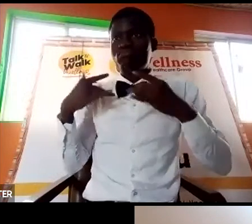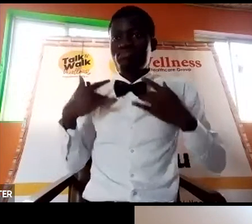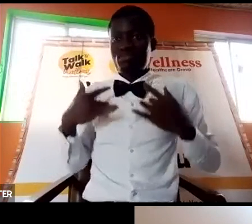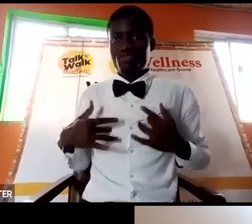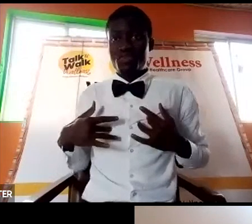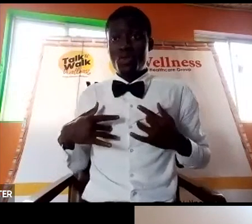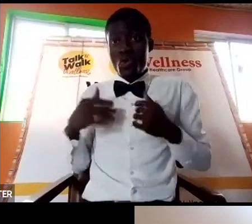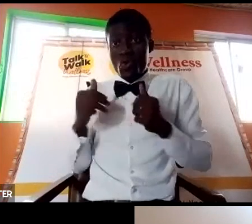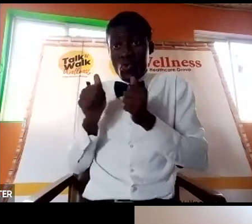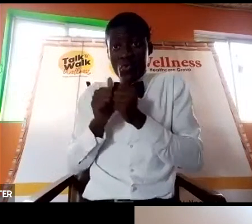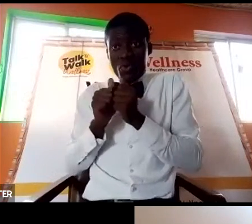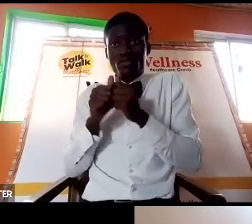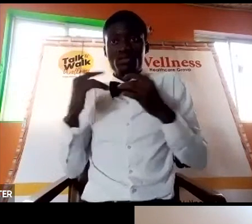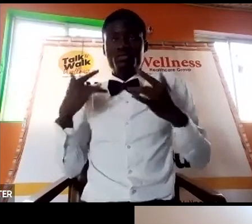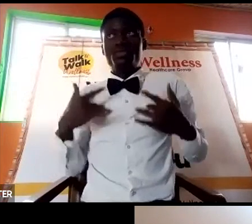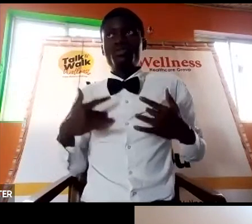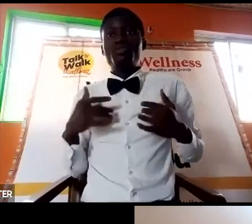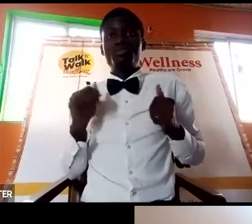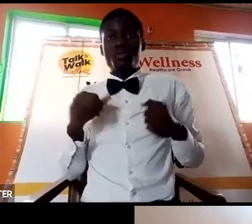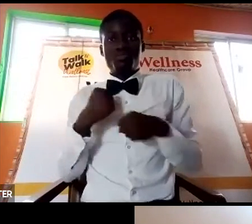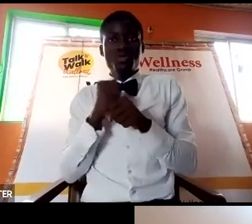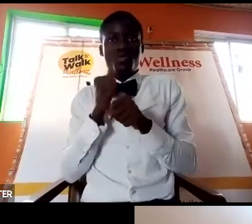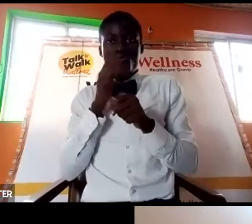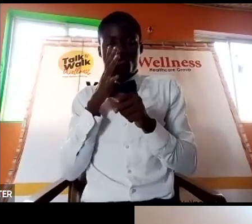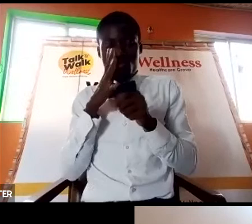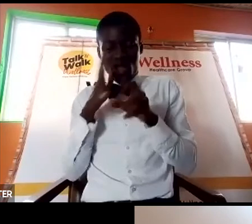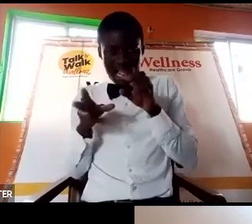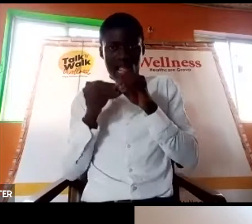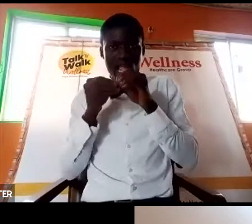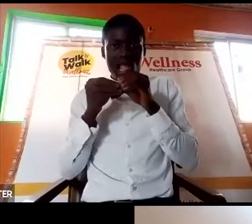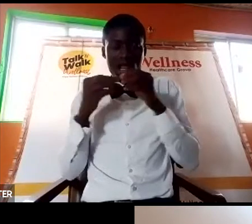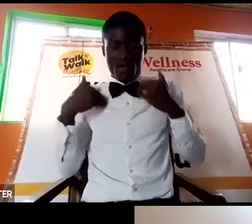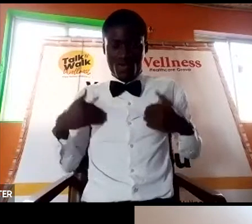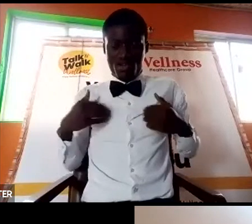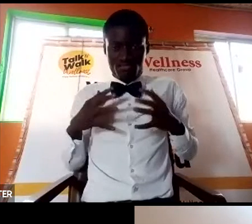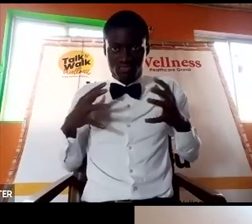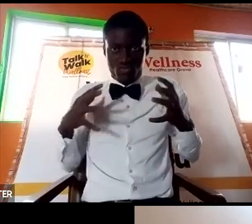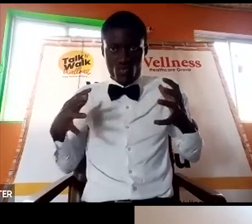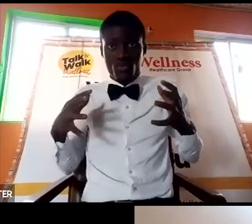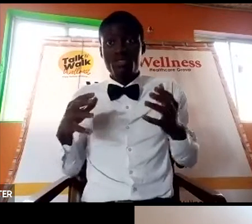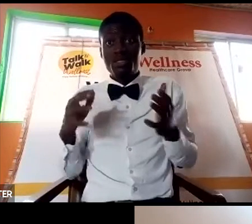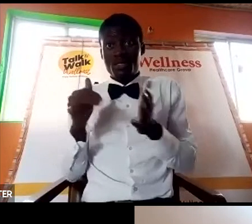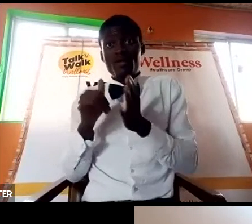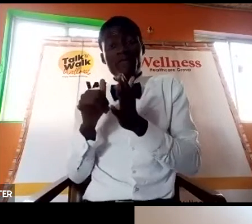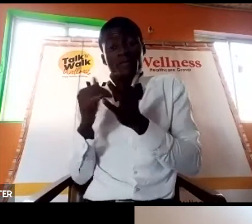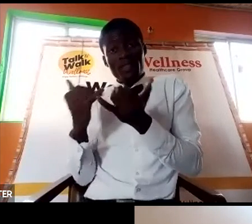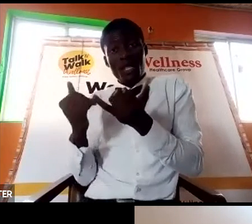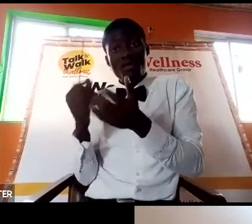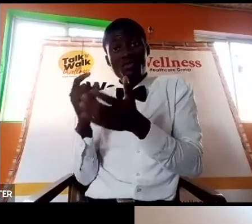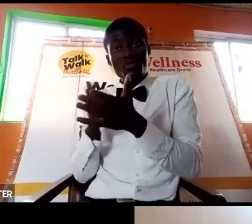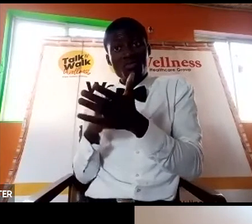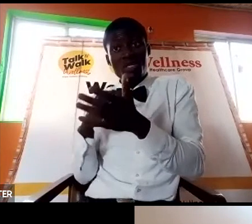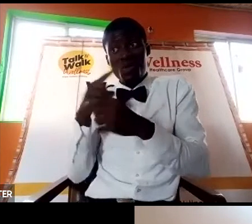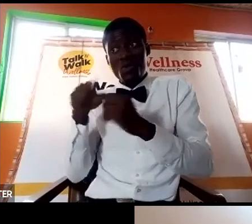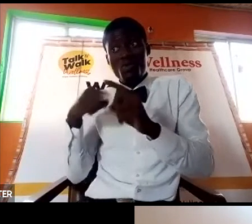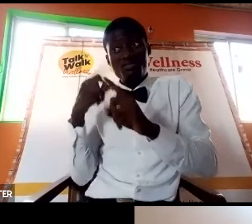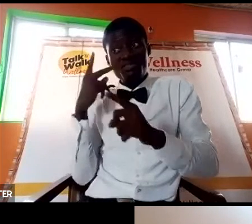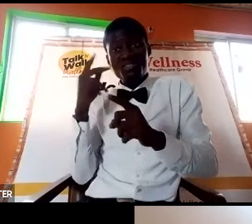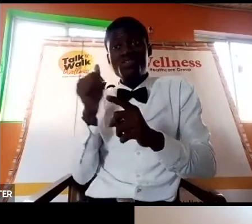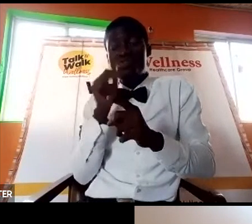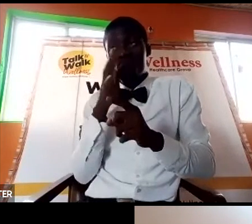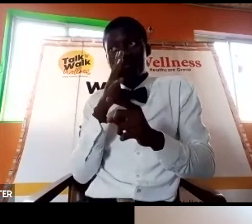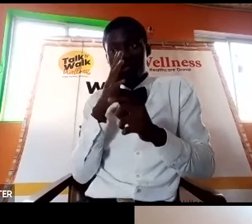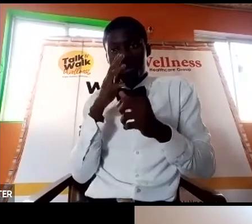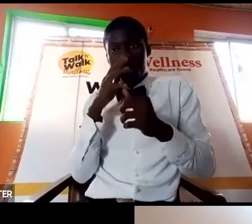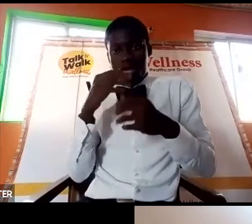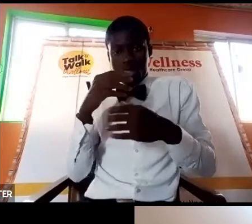weight. Well, that is insightful. So sometimes when a woman is gaining so much weight, she needs to ask herself too, that am I